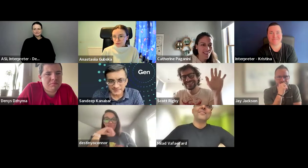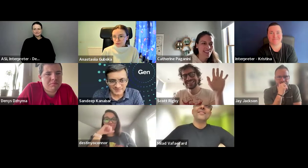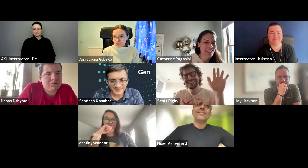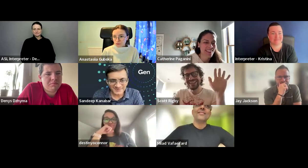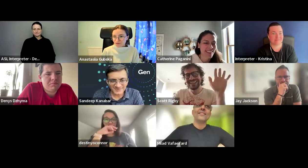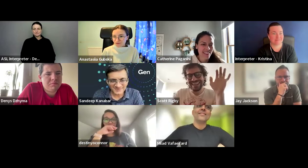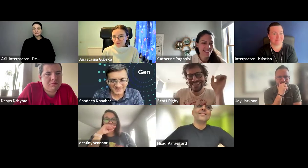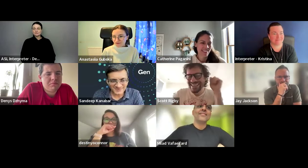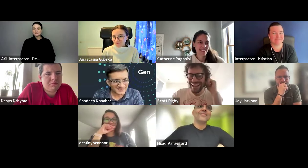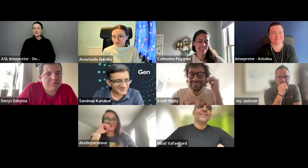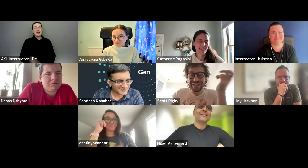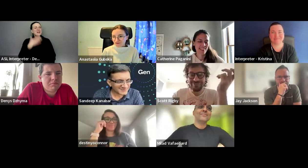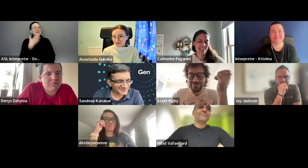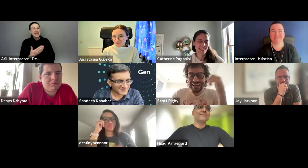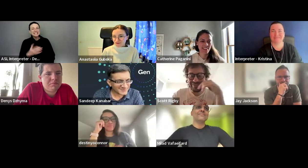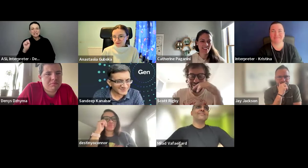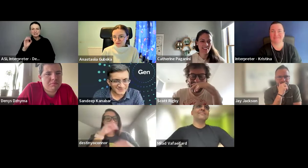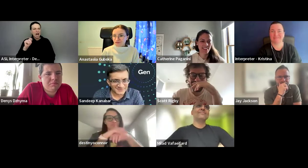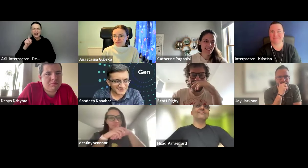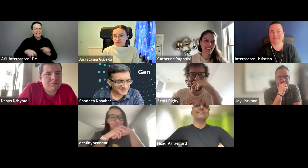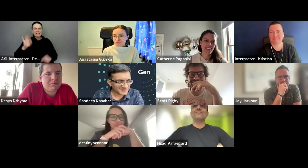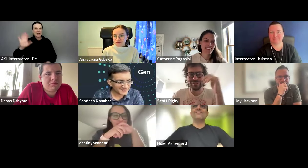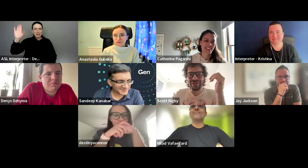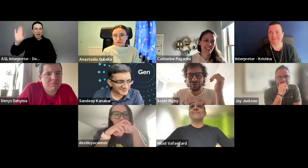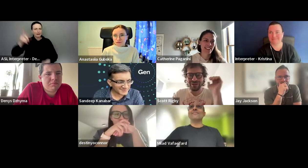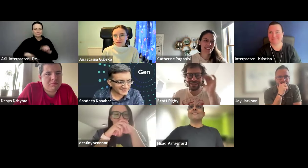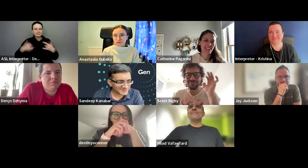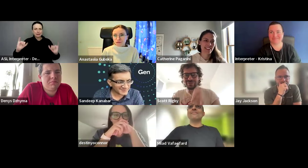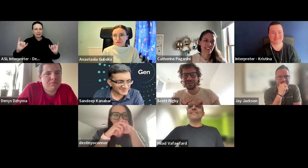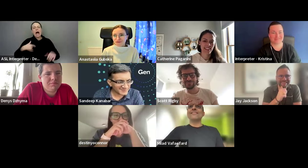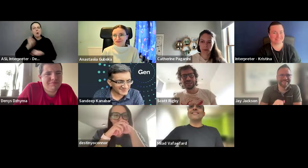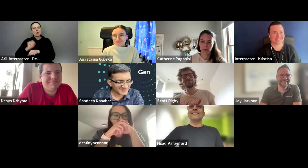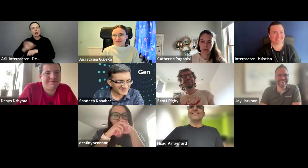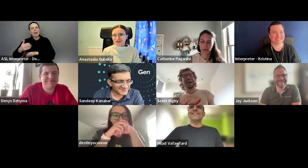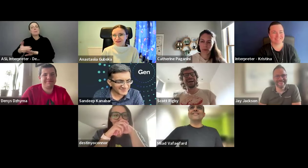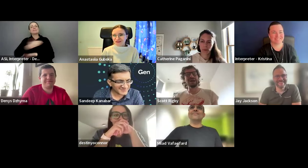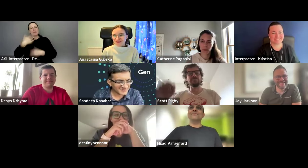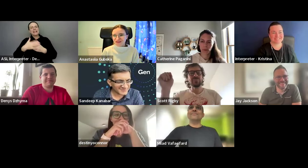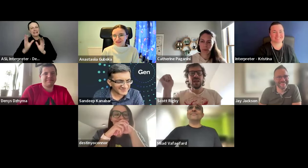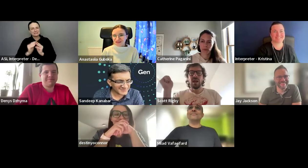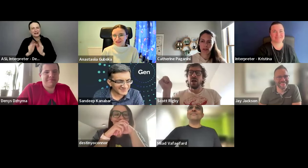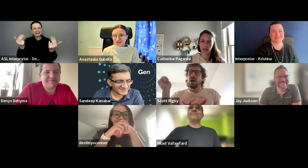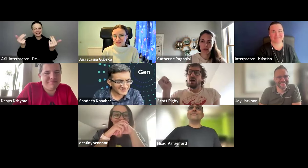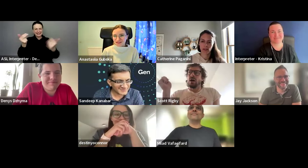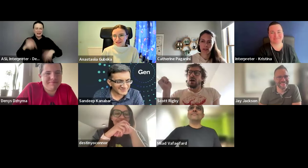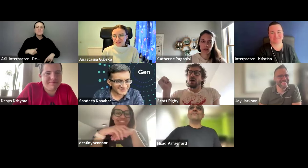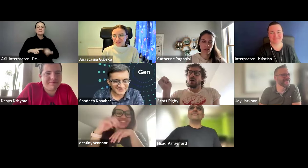Go ahead, Scott. Thanks. I still can't find my hand raised thing. I'll work on this before the next meeting.